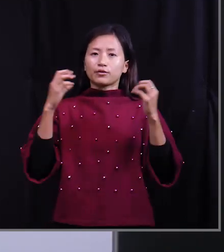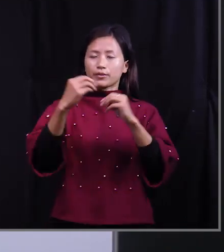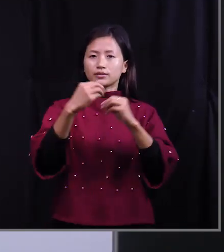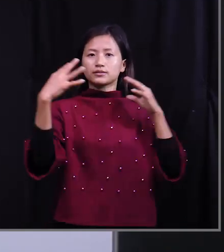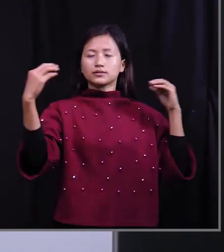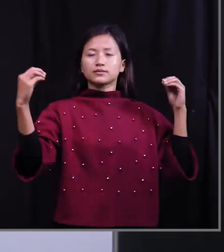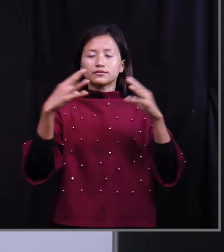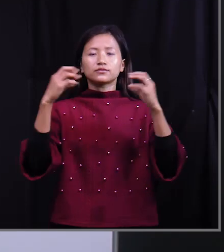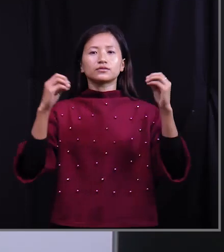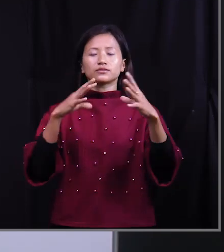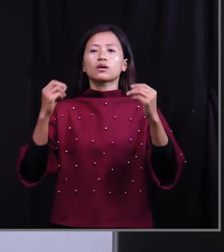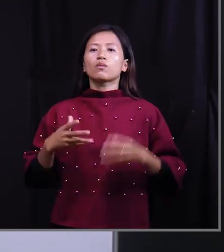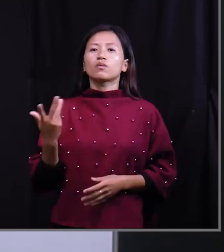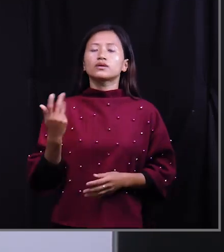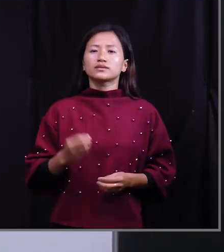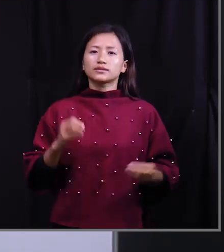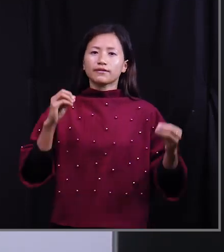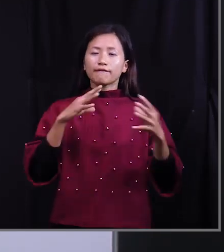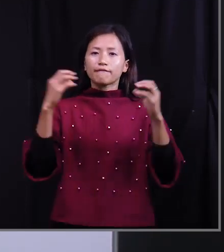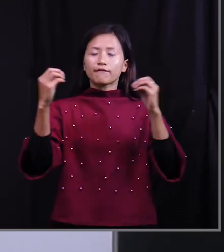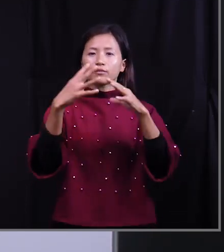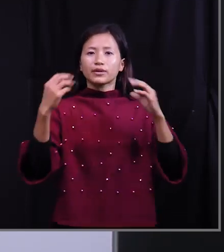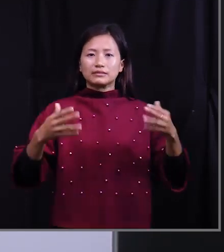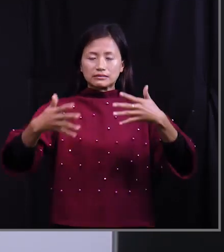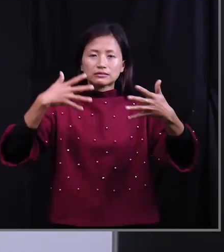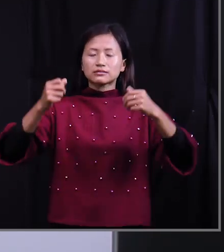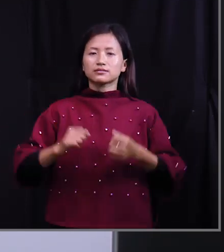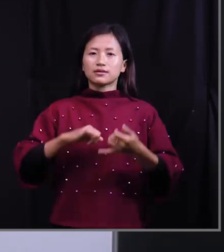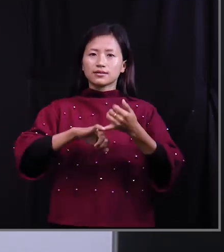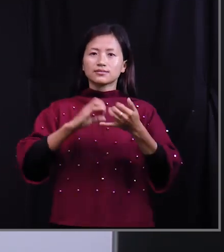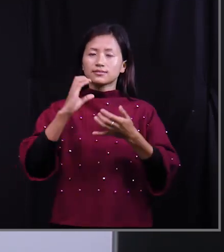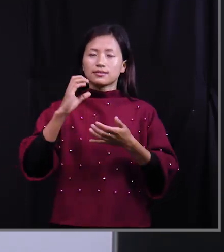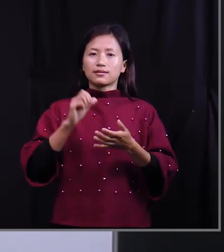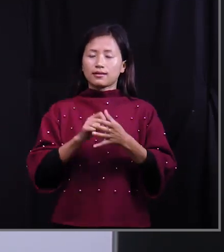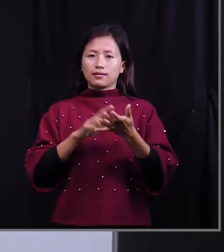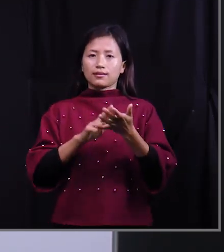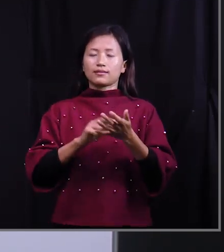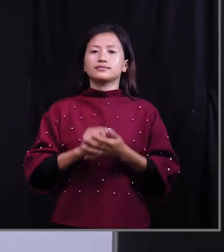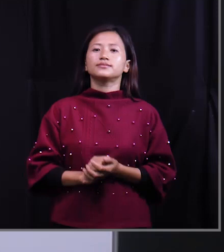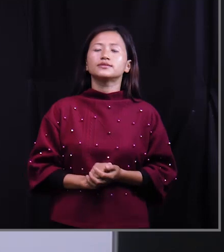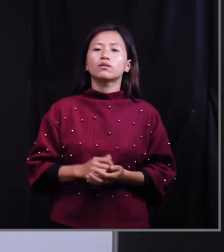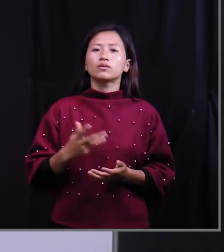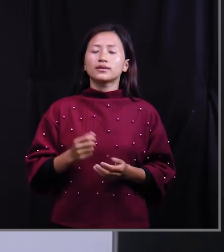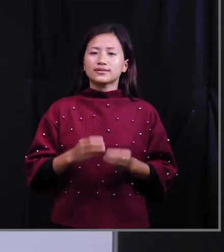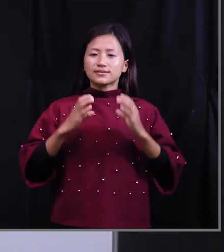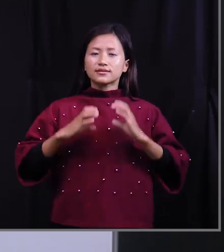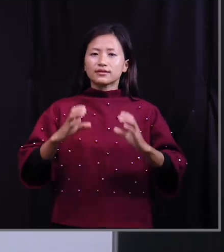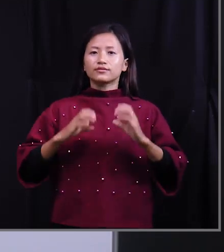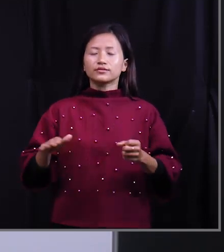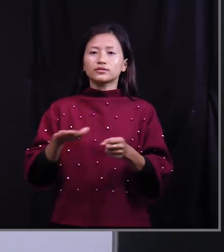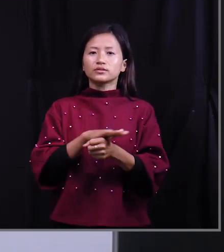is environment scanning? Scanning of environment or environment scanning is carefully